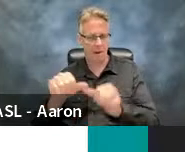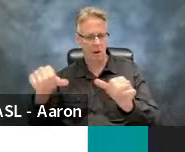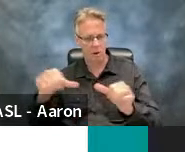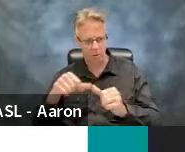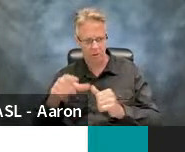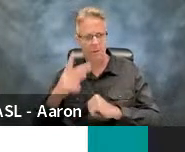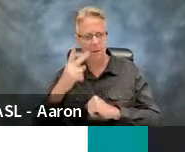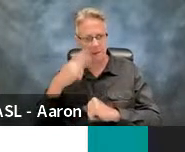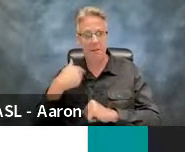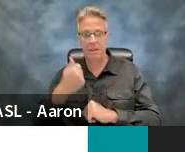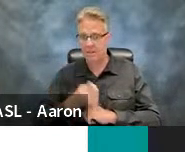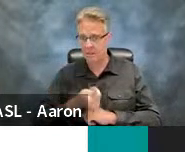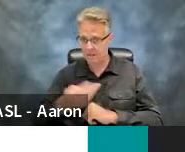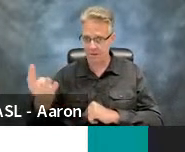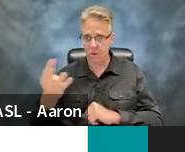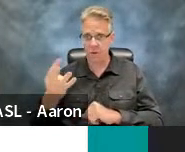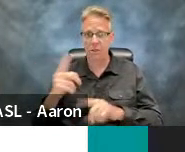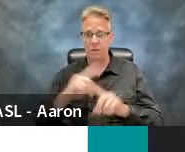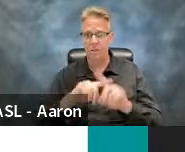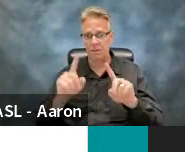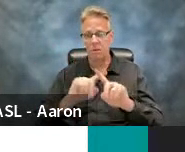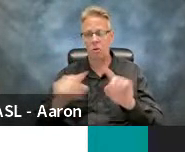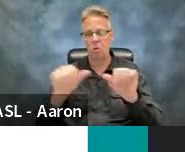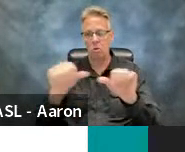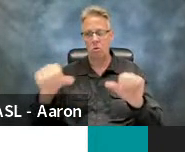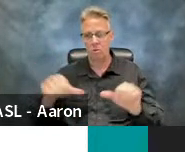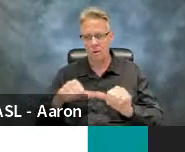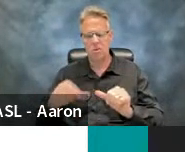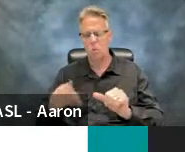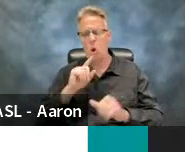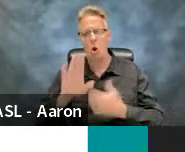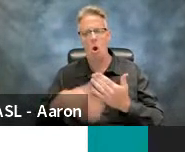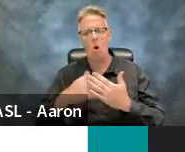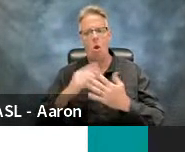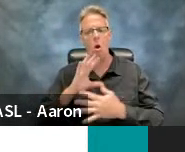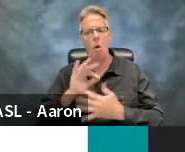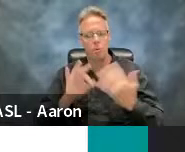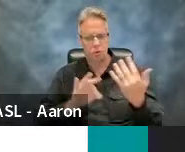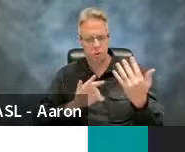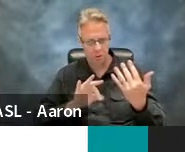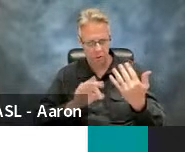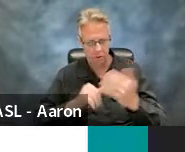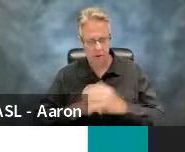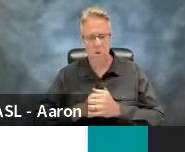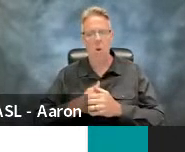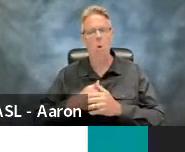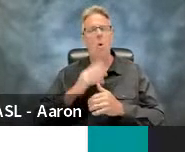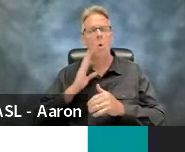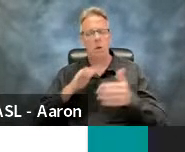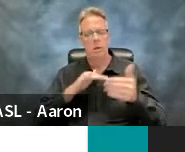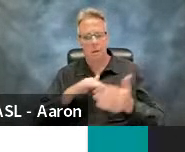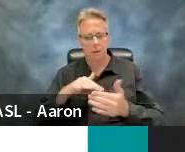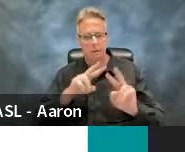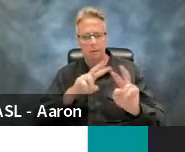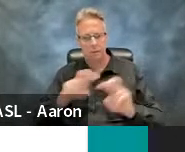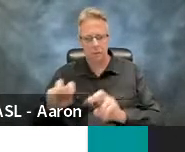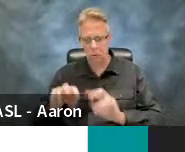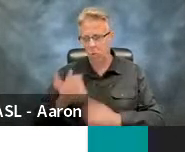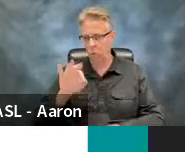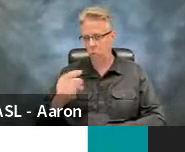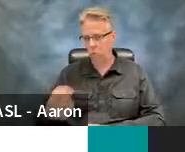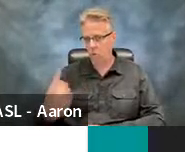showing multiple locations. These are all options. We would be doing our analysis to choose